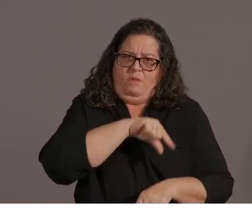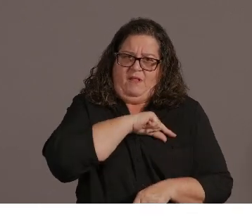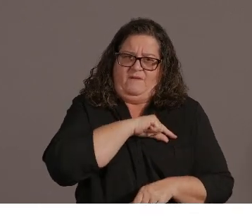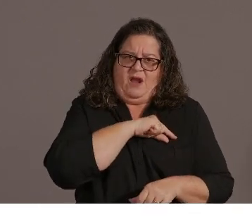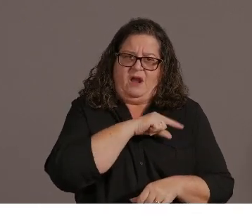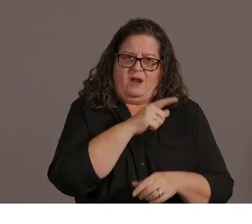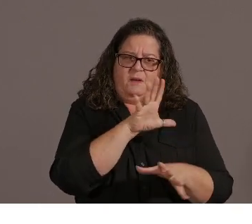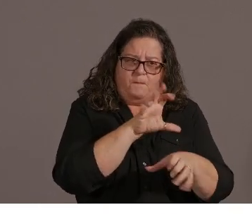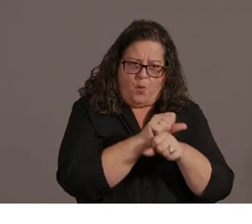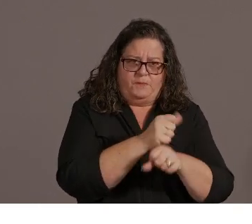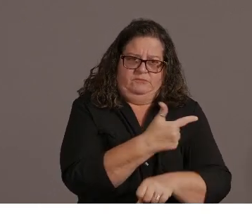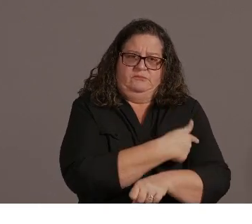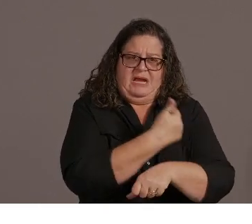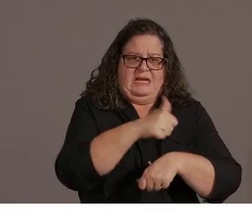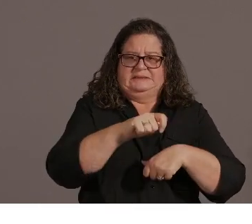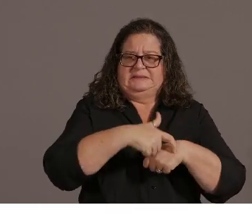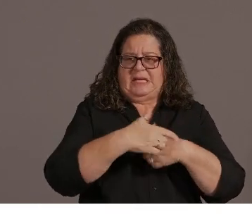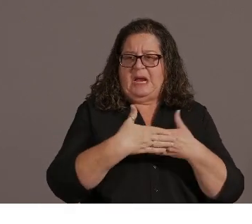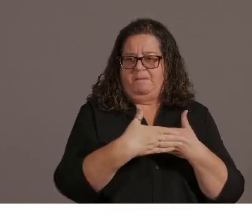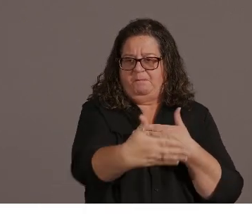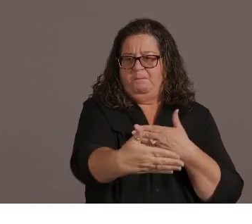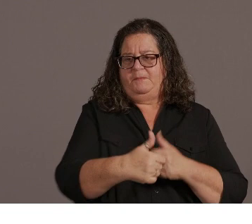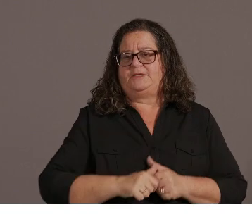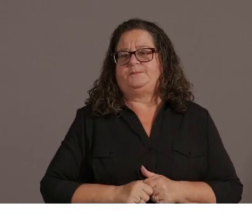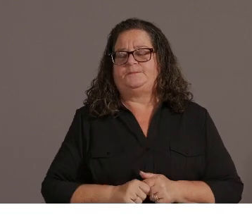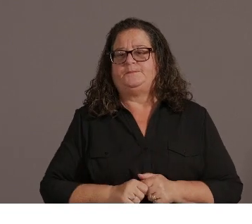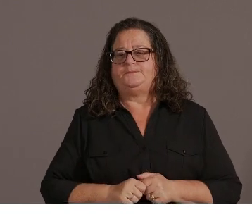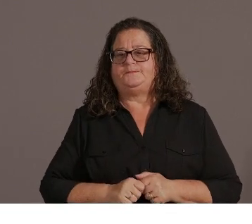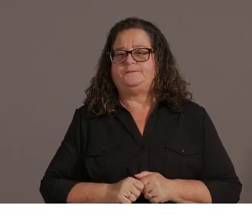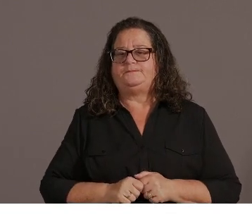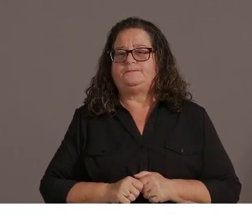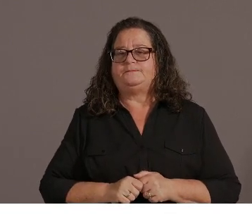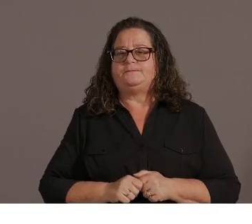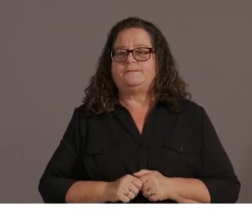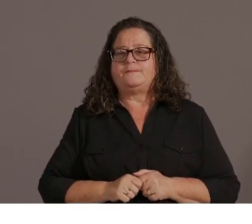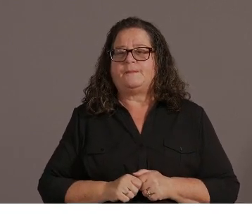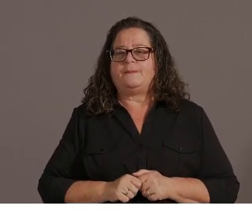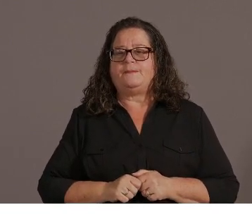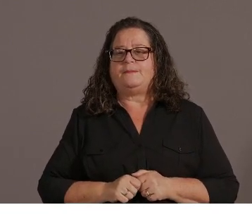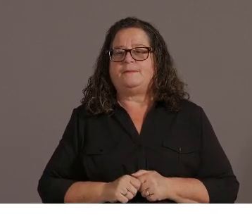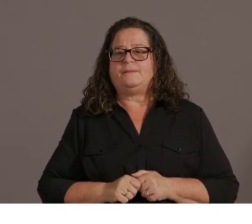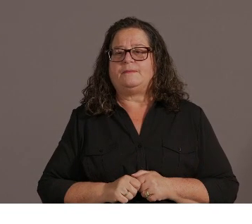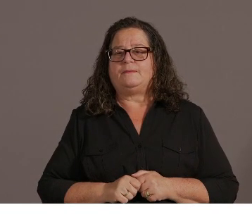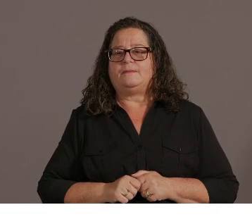or receive the vaccine at any time moving forward. They do not become unprioritized.